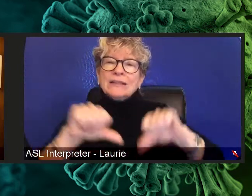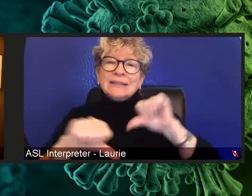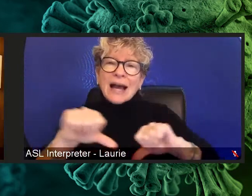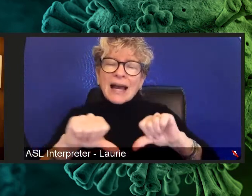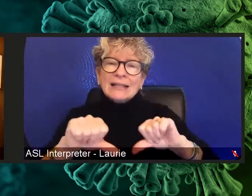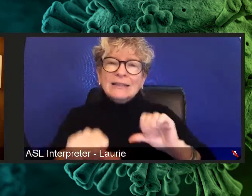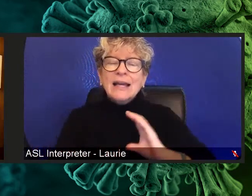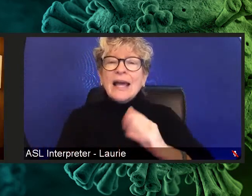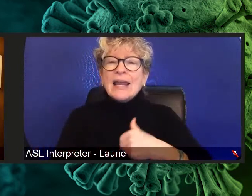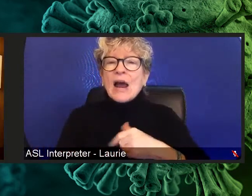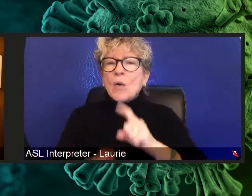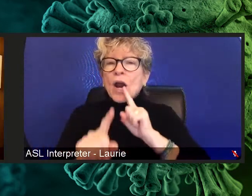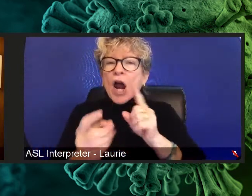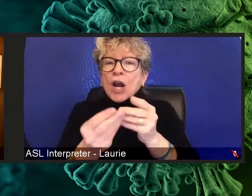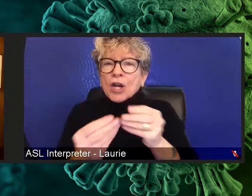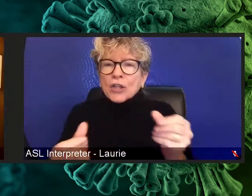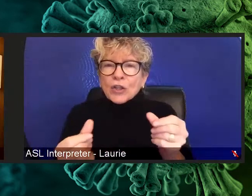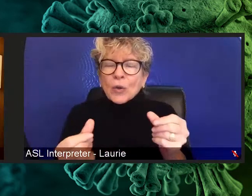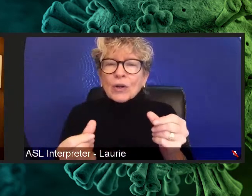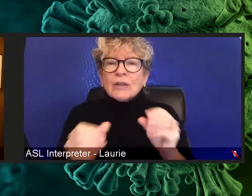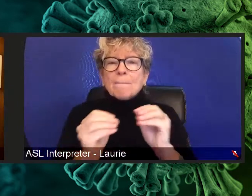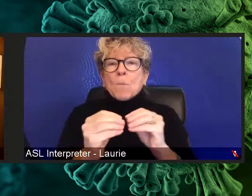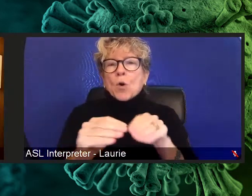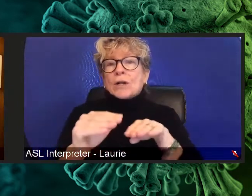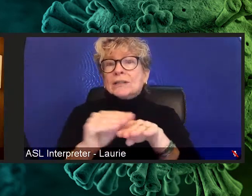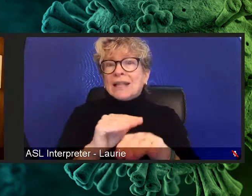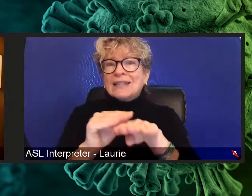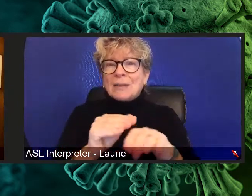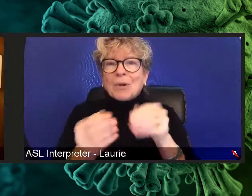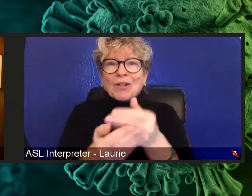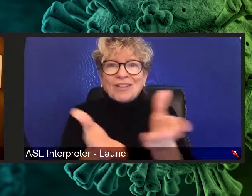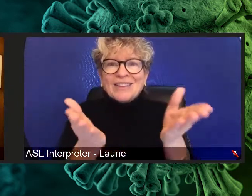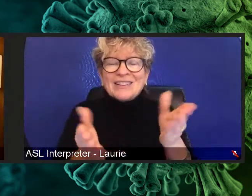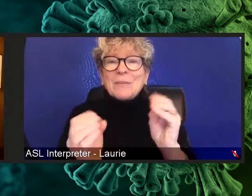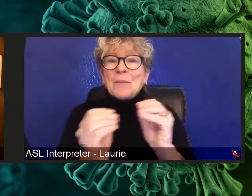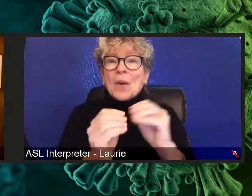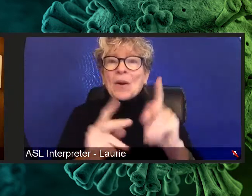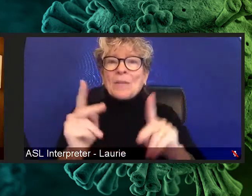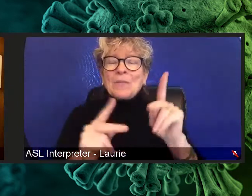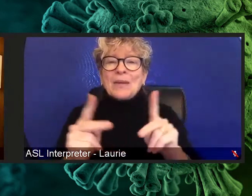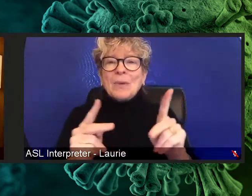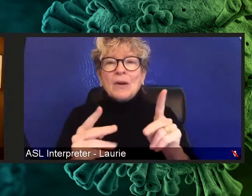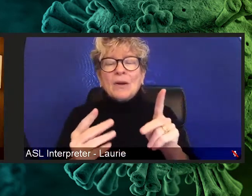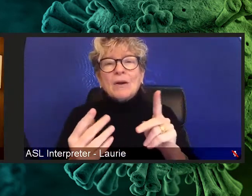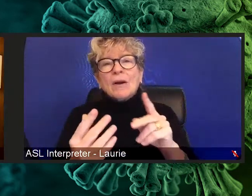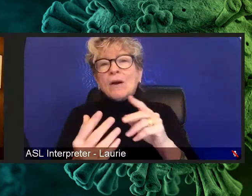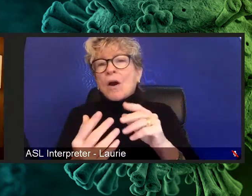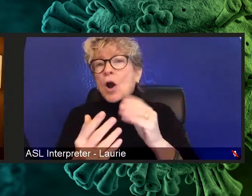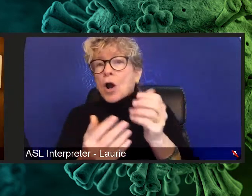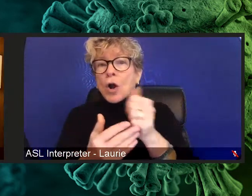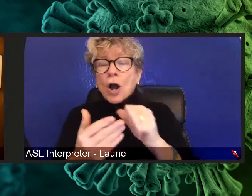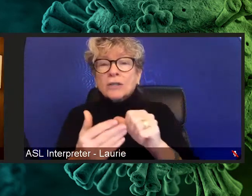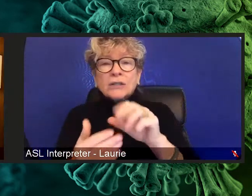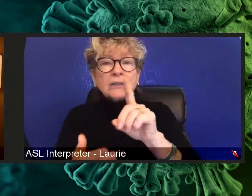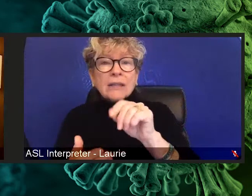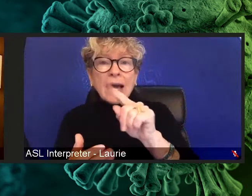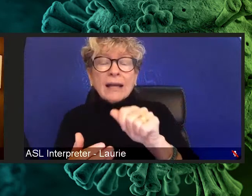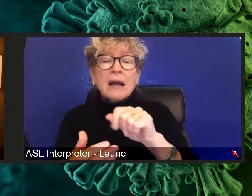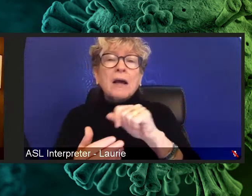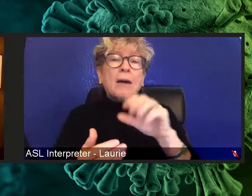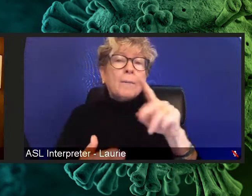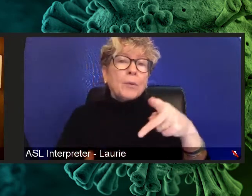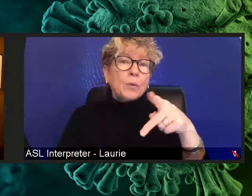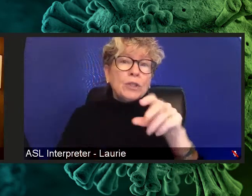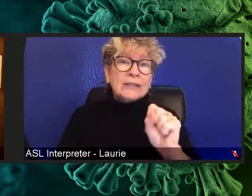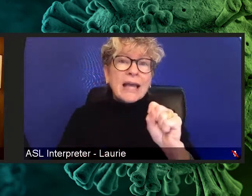our cures more accessible to more people across Seattle, across Puget Sound, across Washington, across our